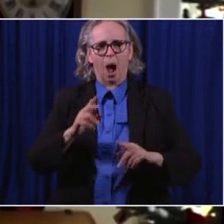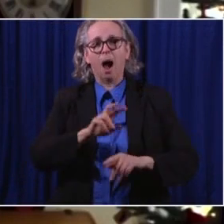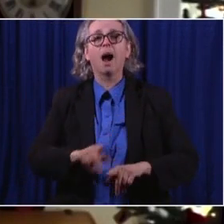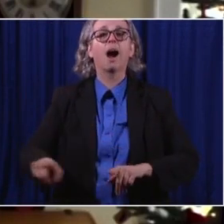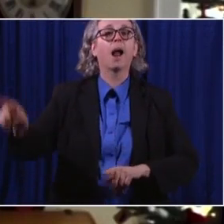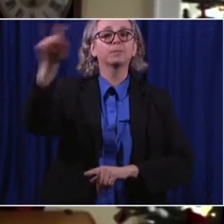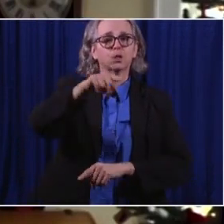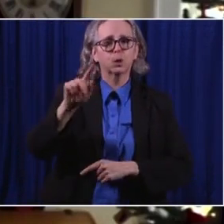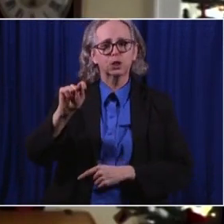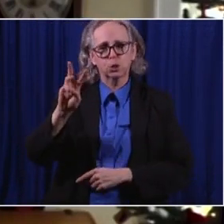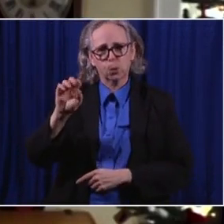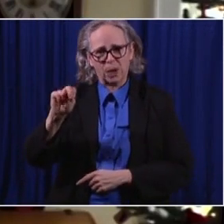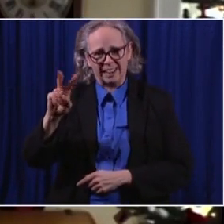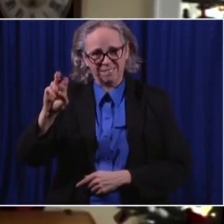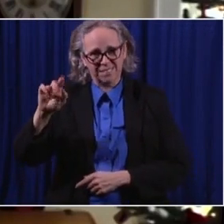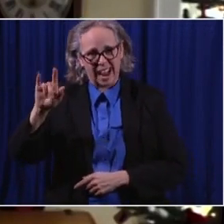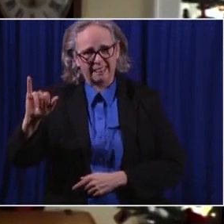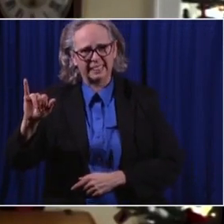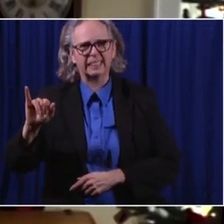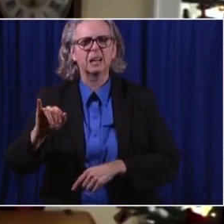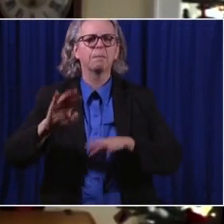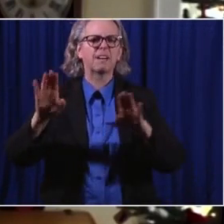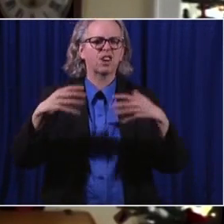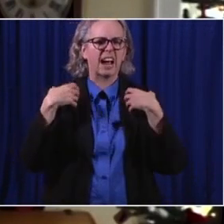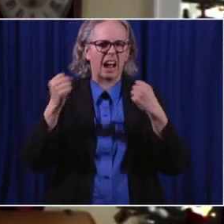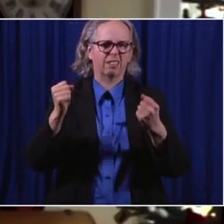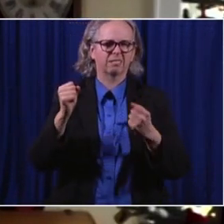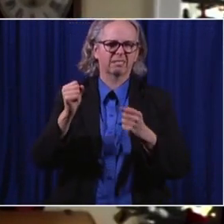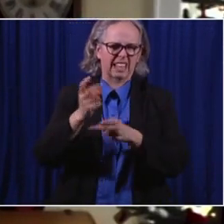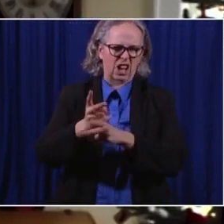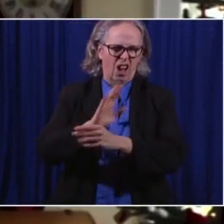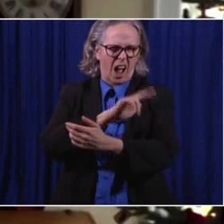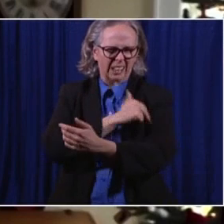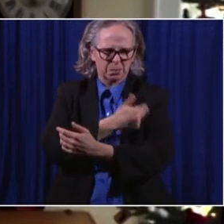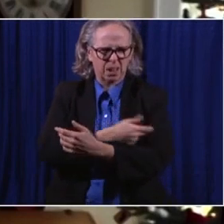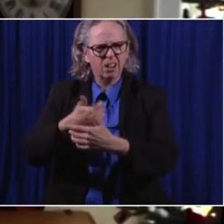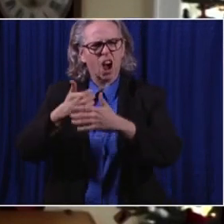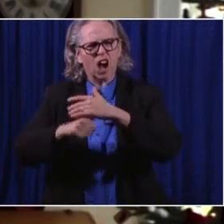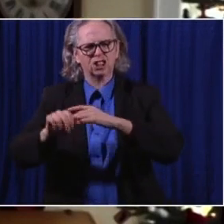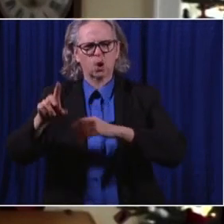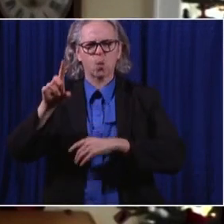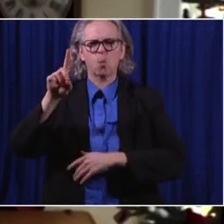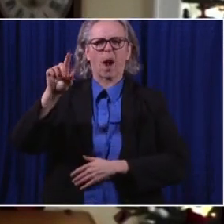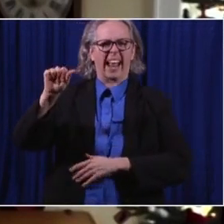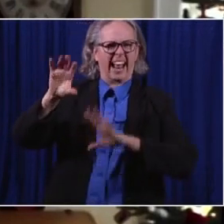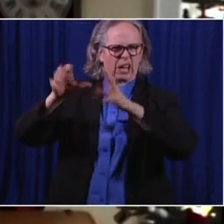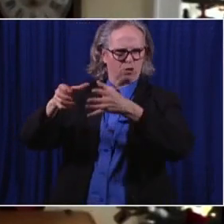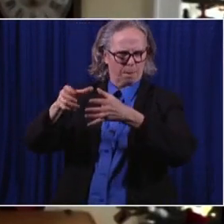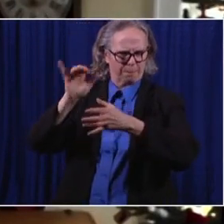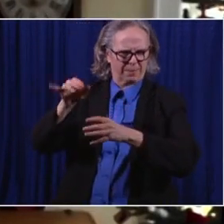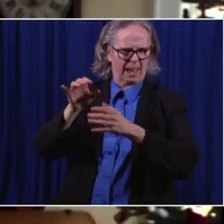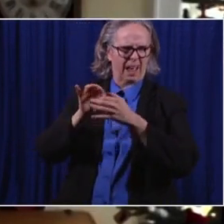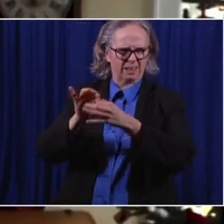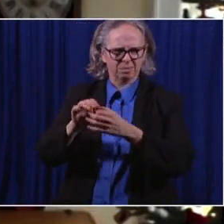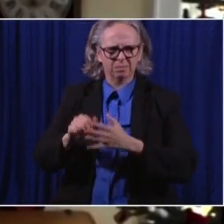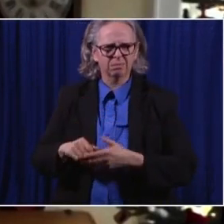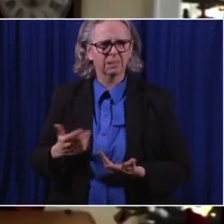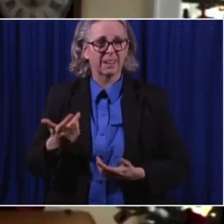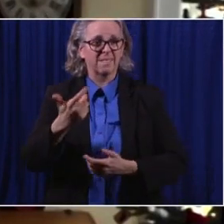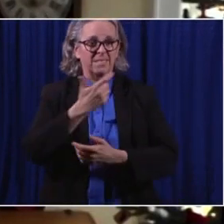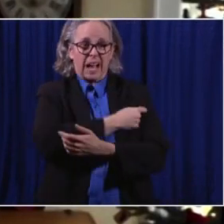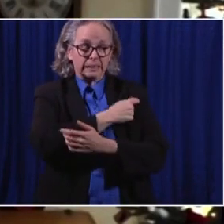Hospital. Another part of our 1A process is making vaccinations available to those at state psychiatric hospitals